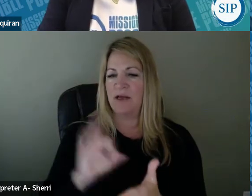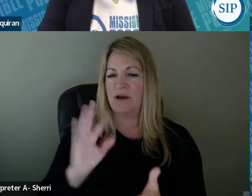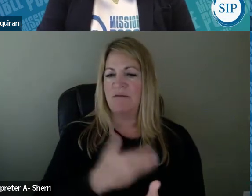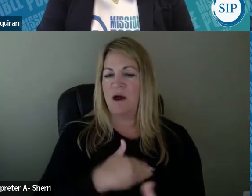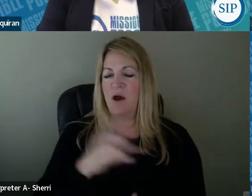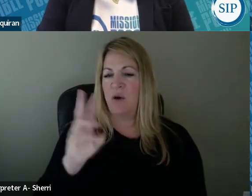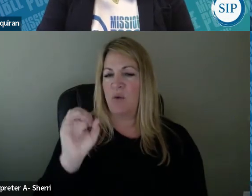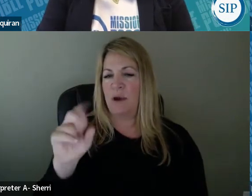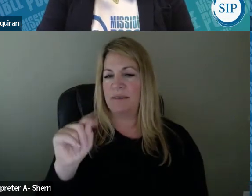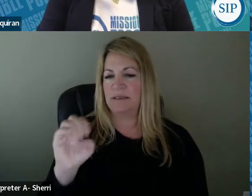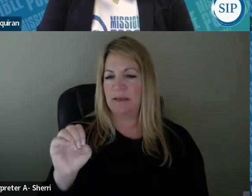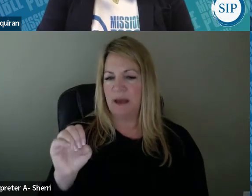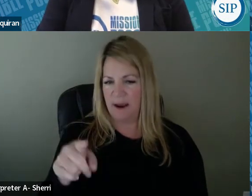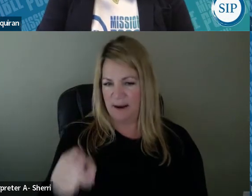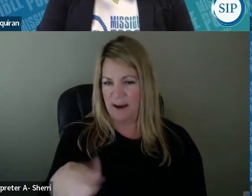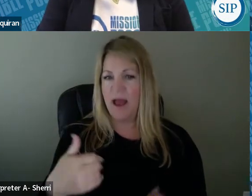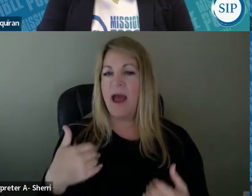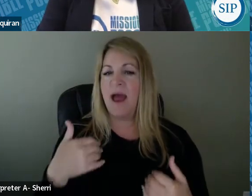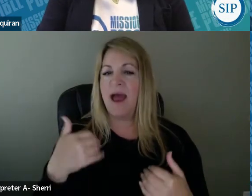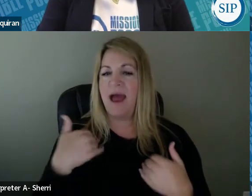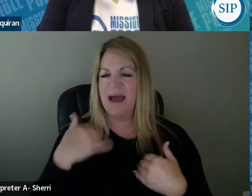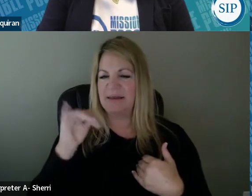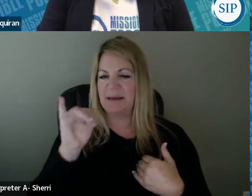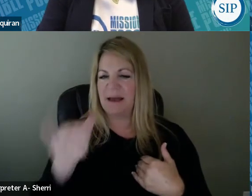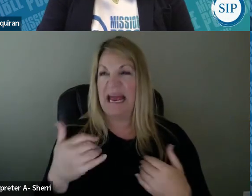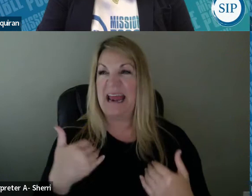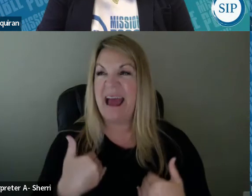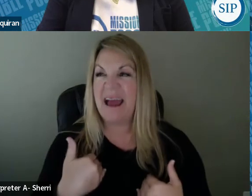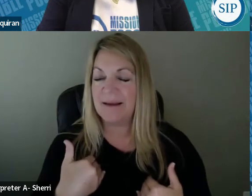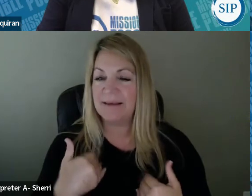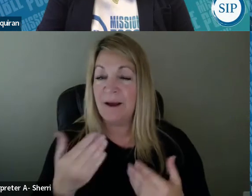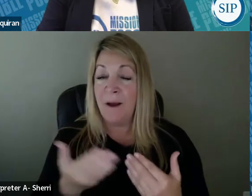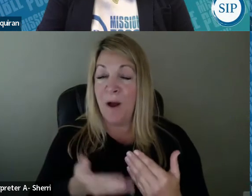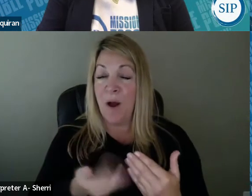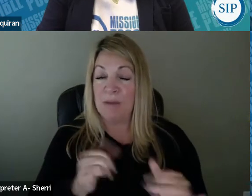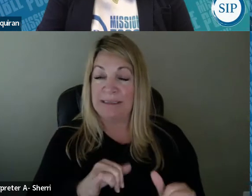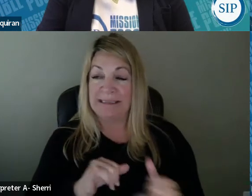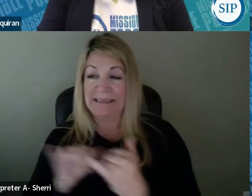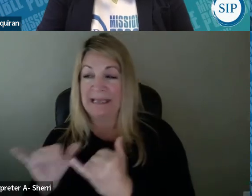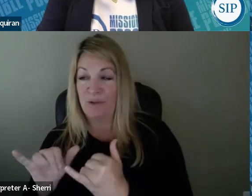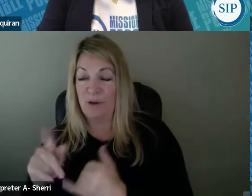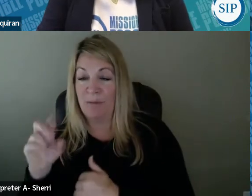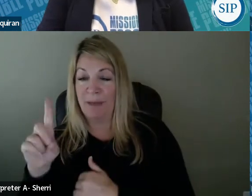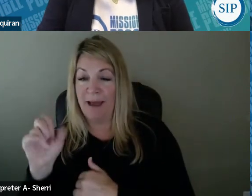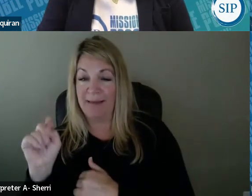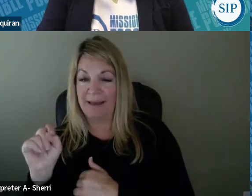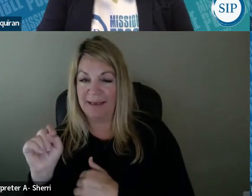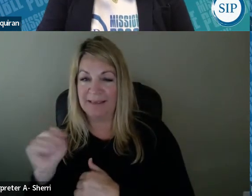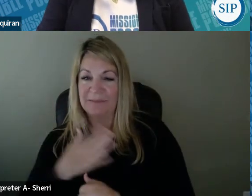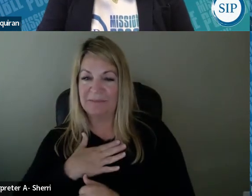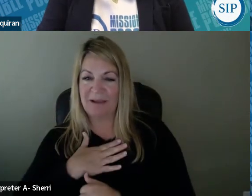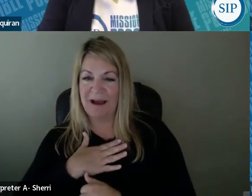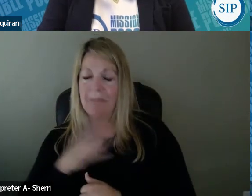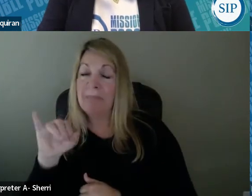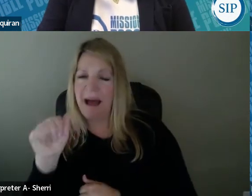website has that. It actually has almost similar to the Padlet that Mai and Gwen